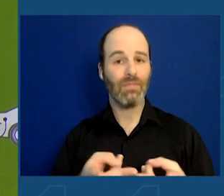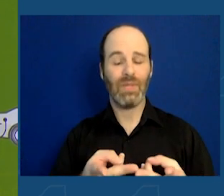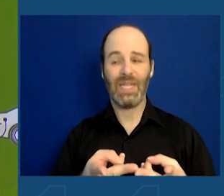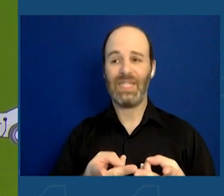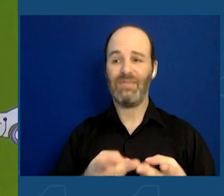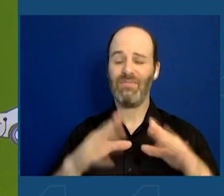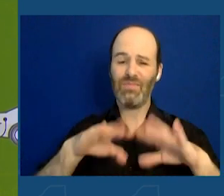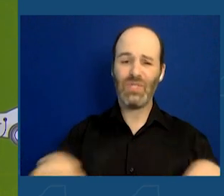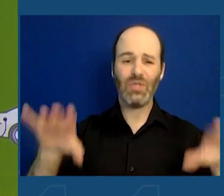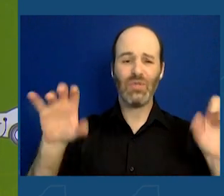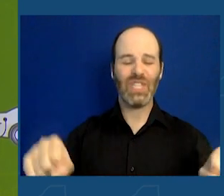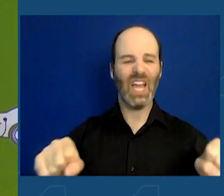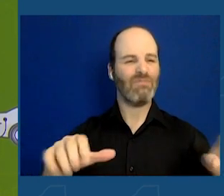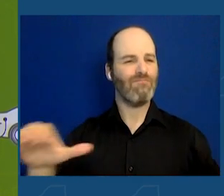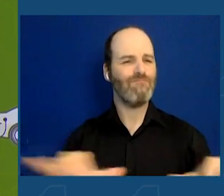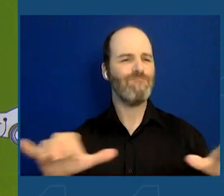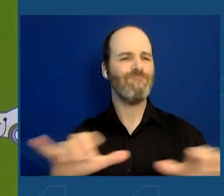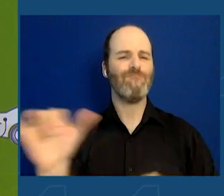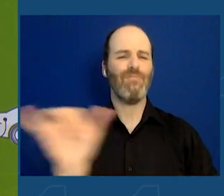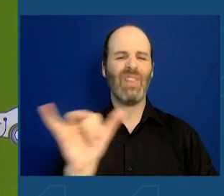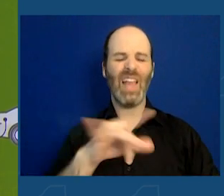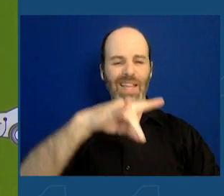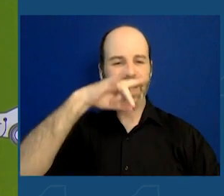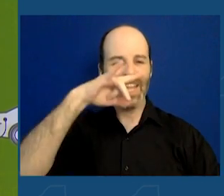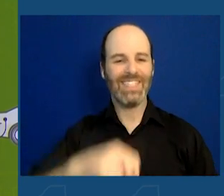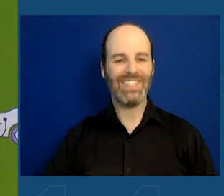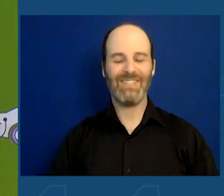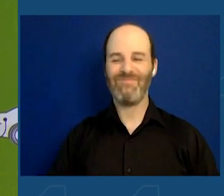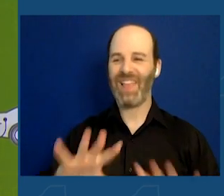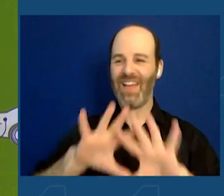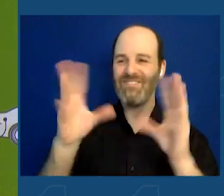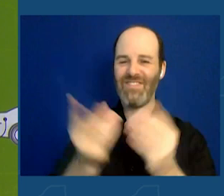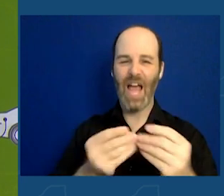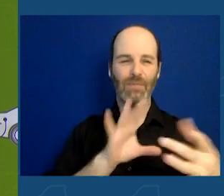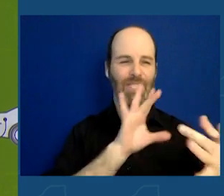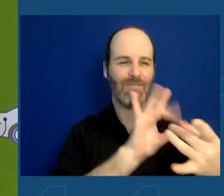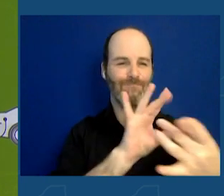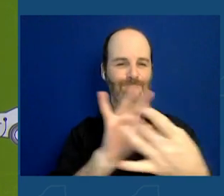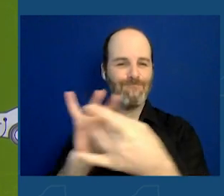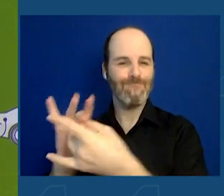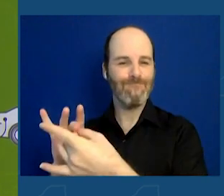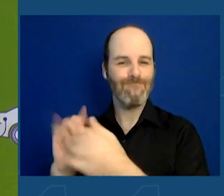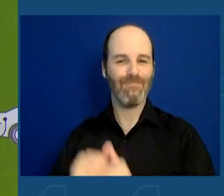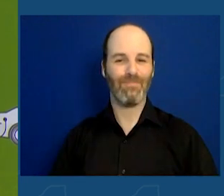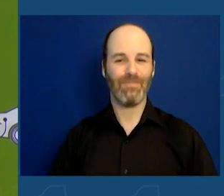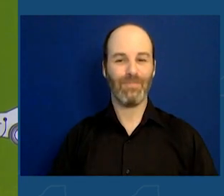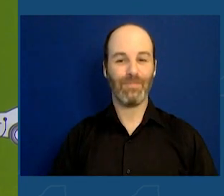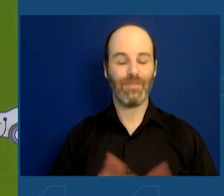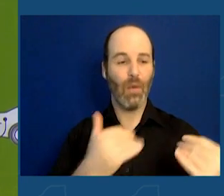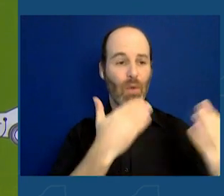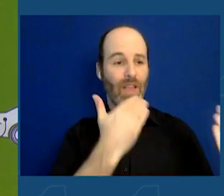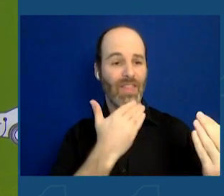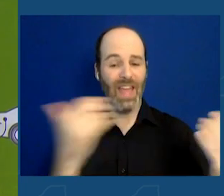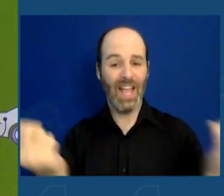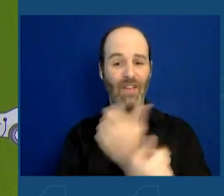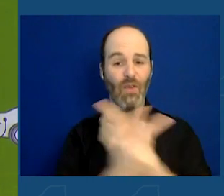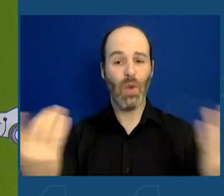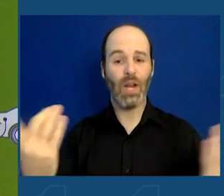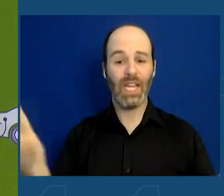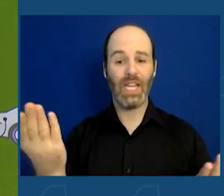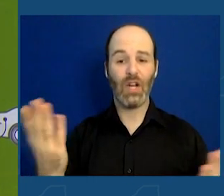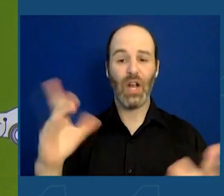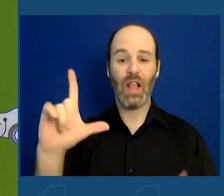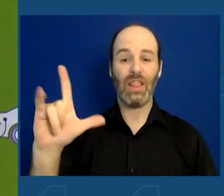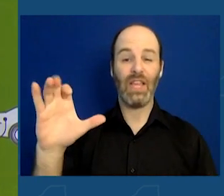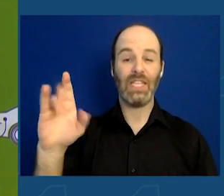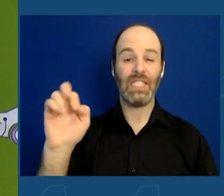kids again, and families can connect. I want to thank everyone here at La Centrale for giving